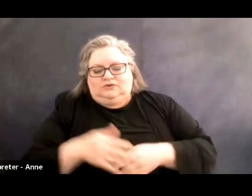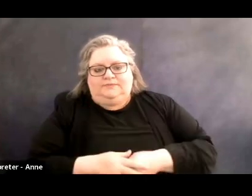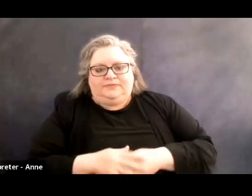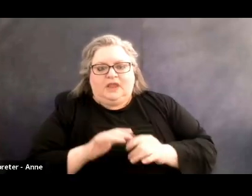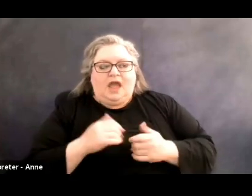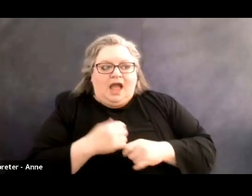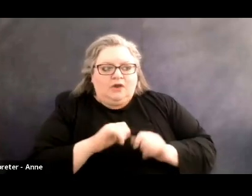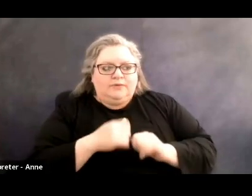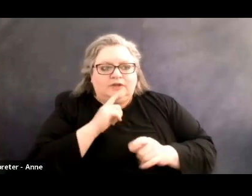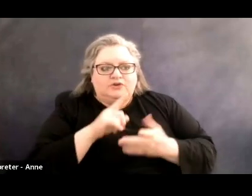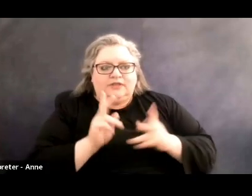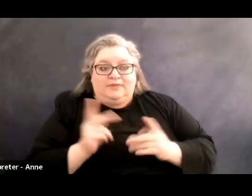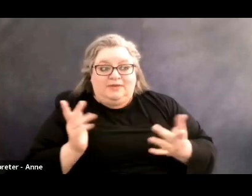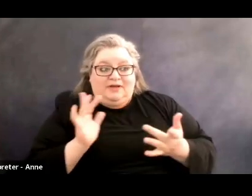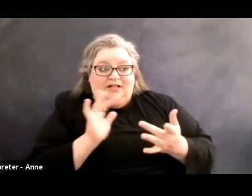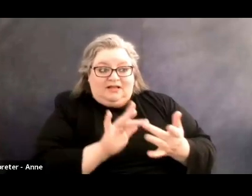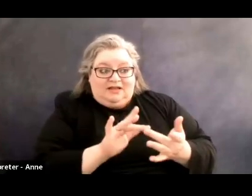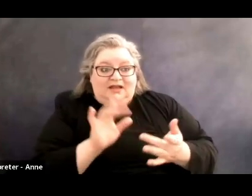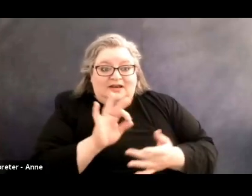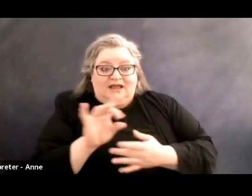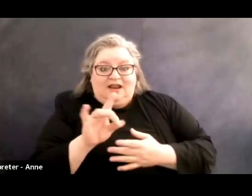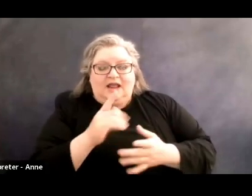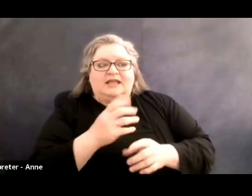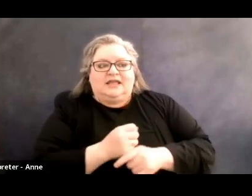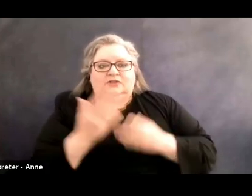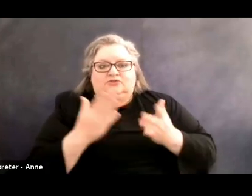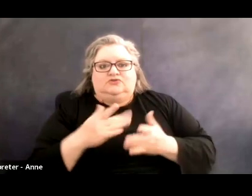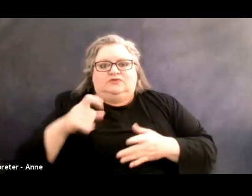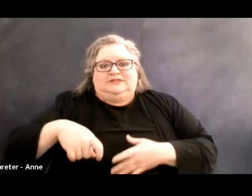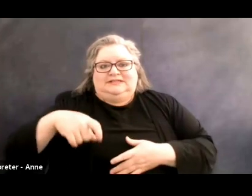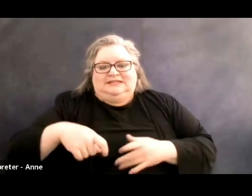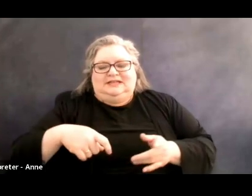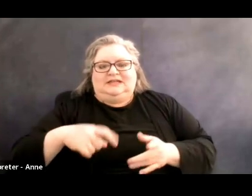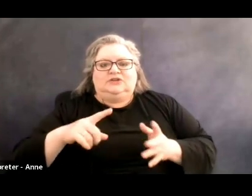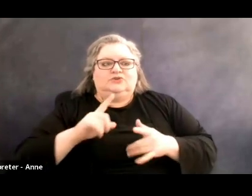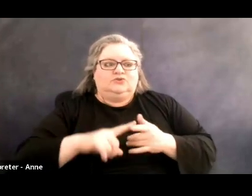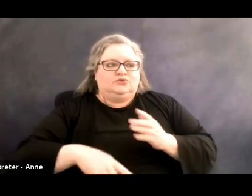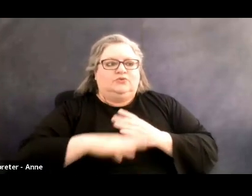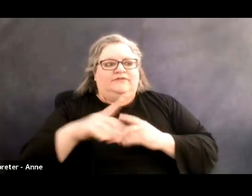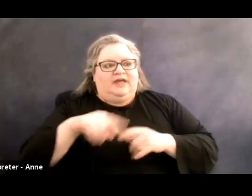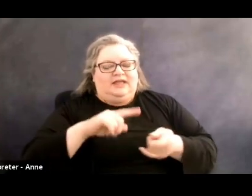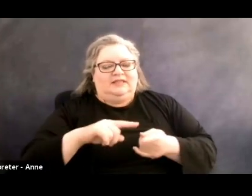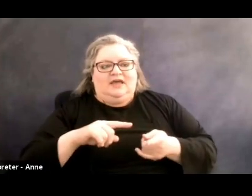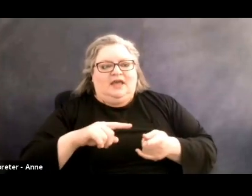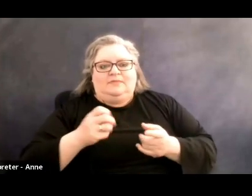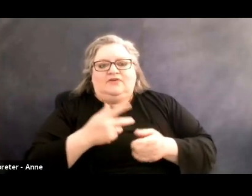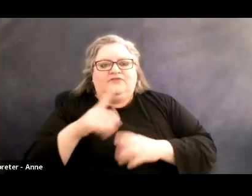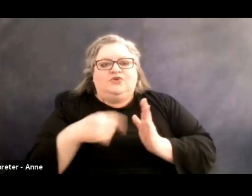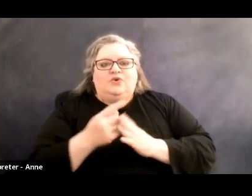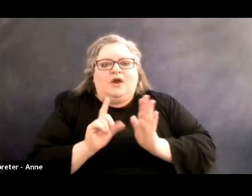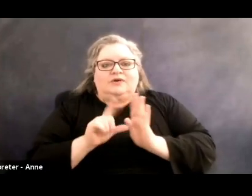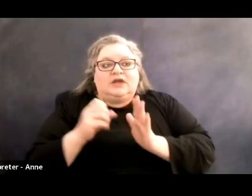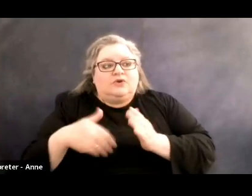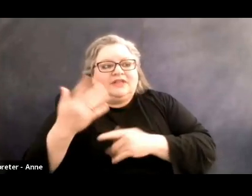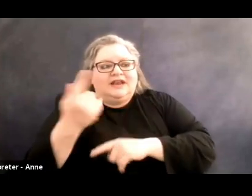the 988 line really receives what they need to receive in order to prevent them from turning around a few hours later or the next day